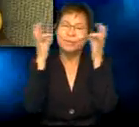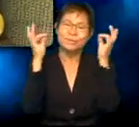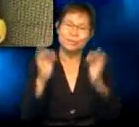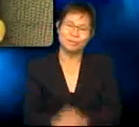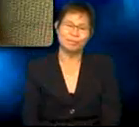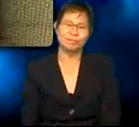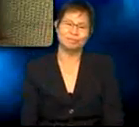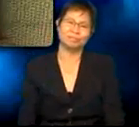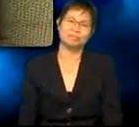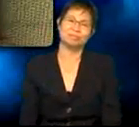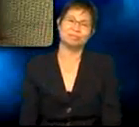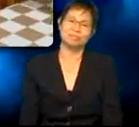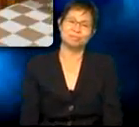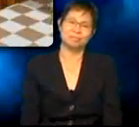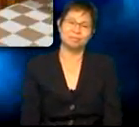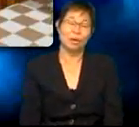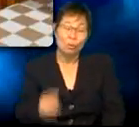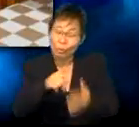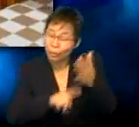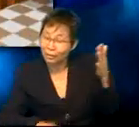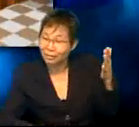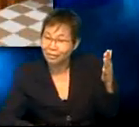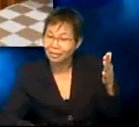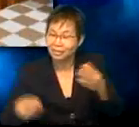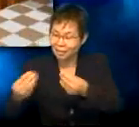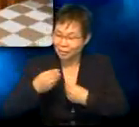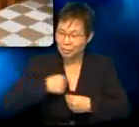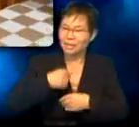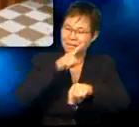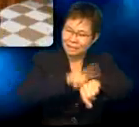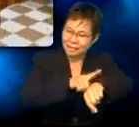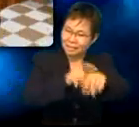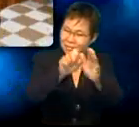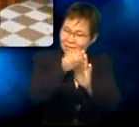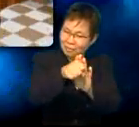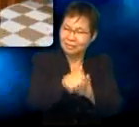Meow. Meow. What? Give me a second.